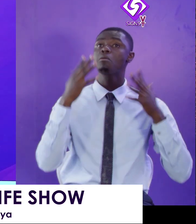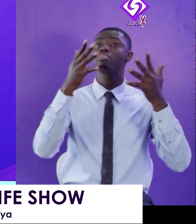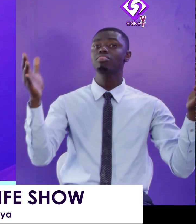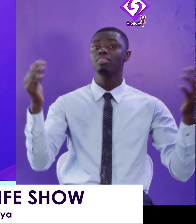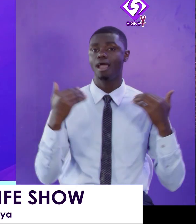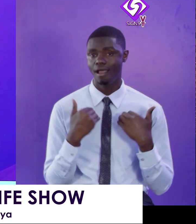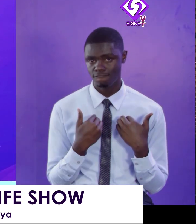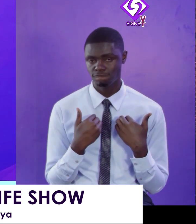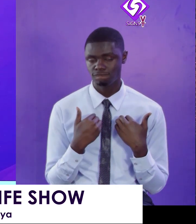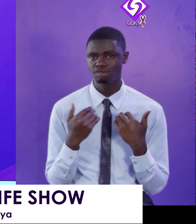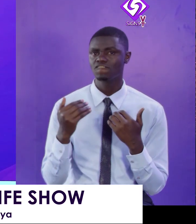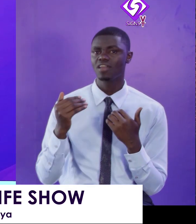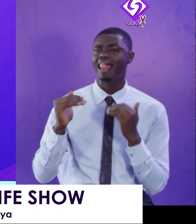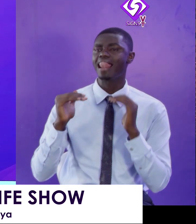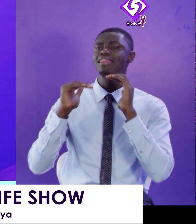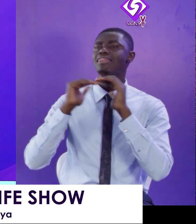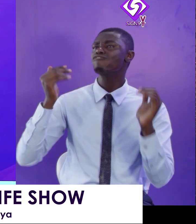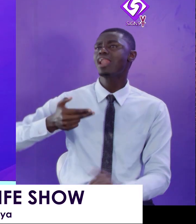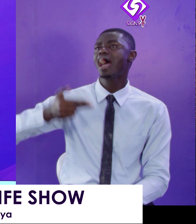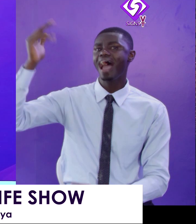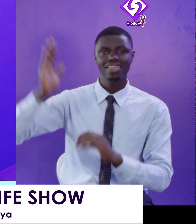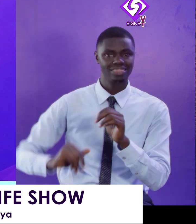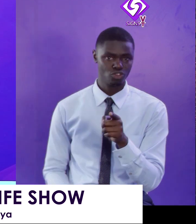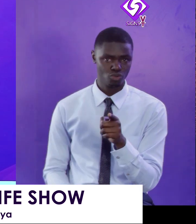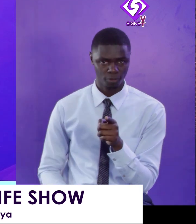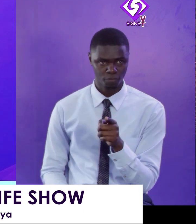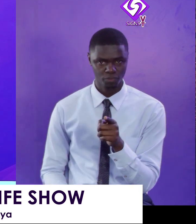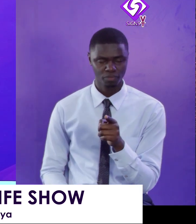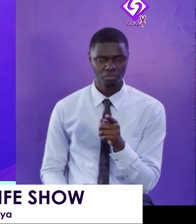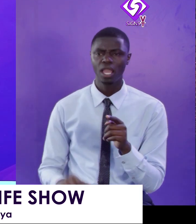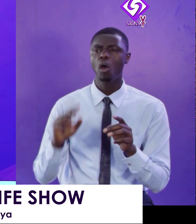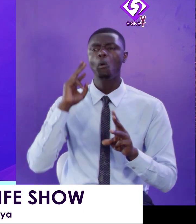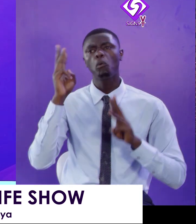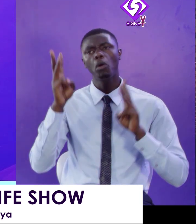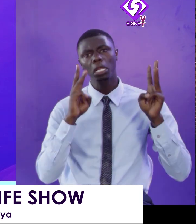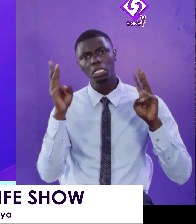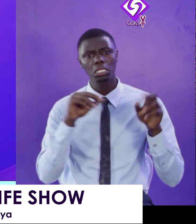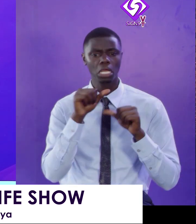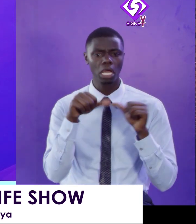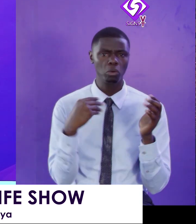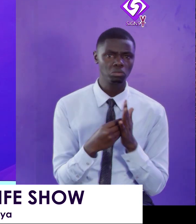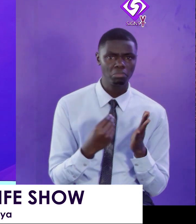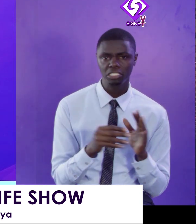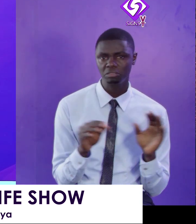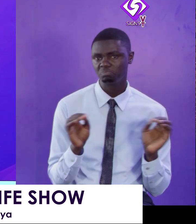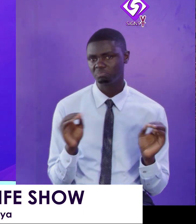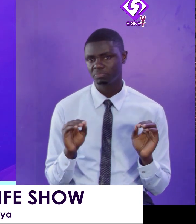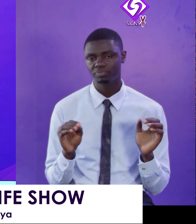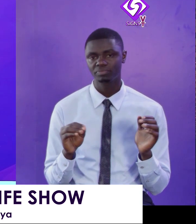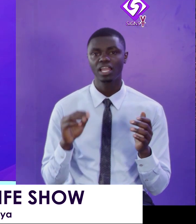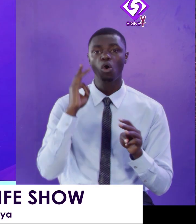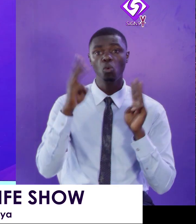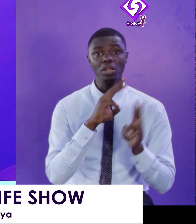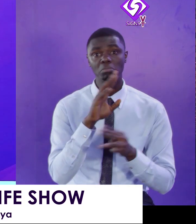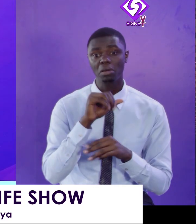who are at a higher level than you, and their worry is not your worry? Your worry is the next meal.